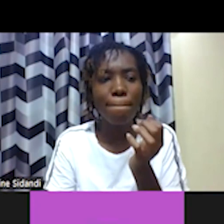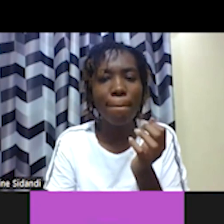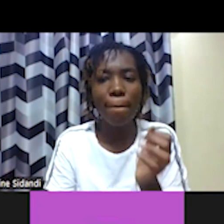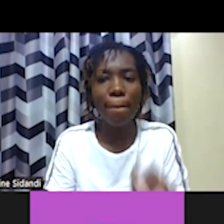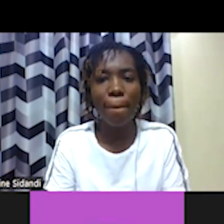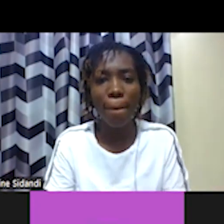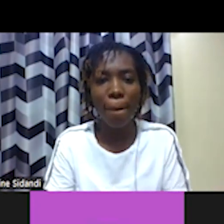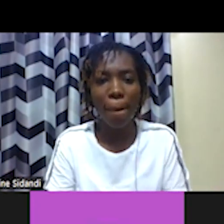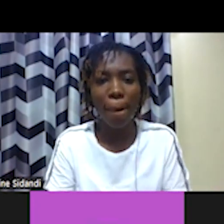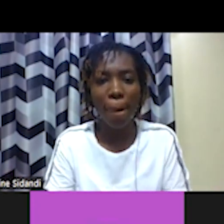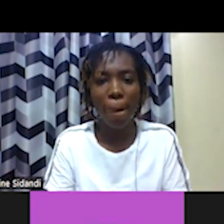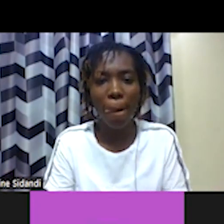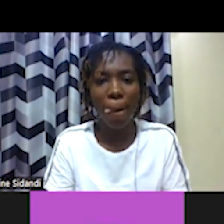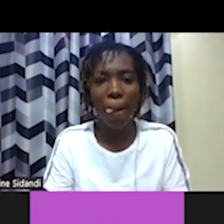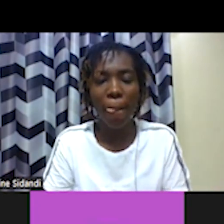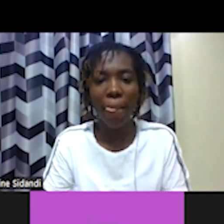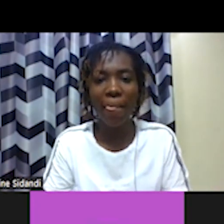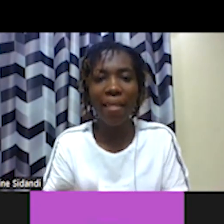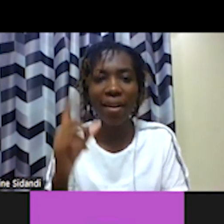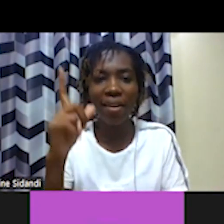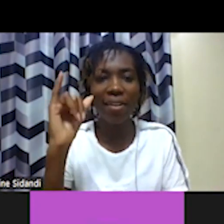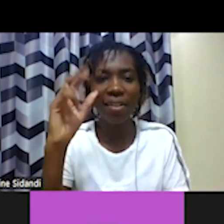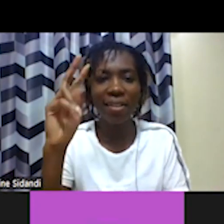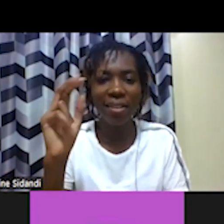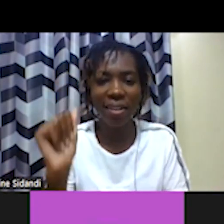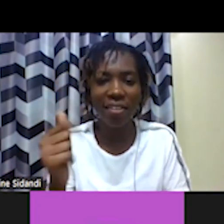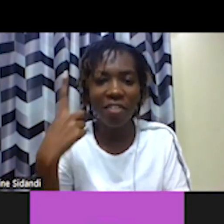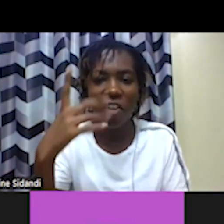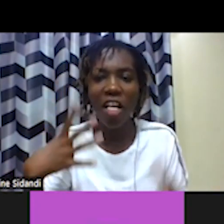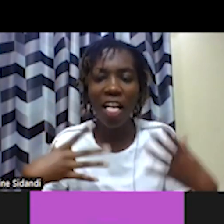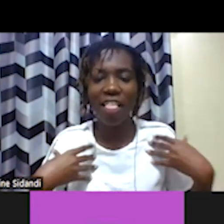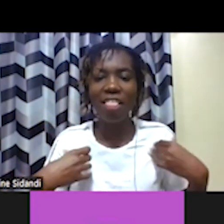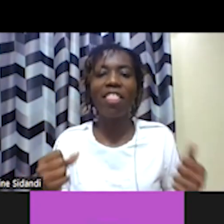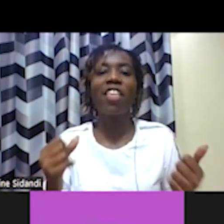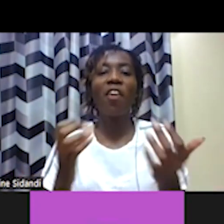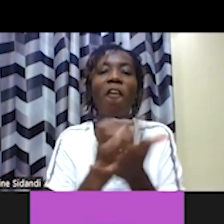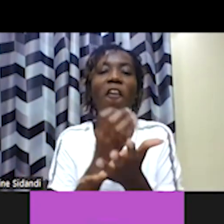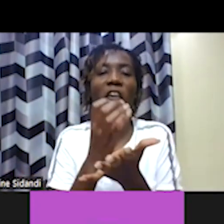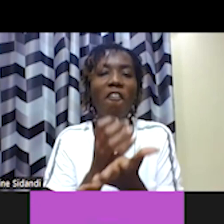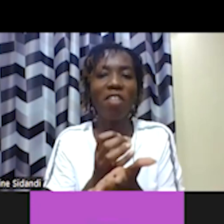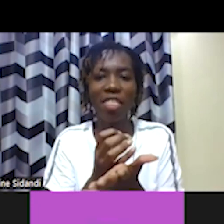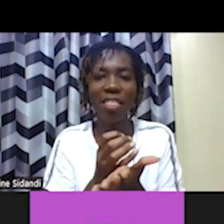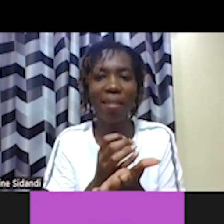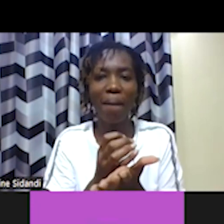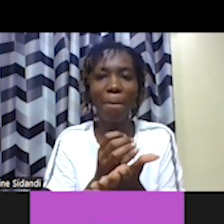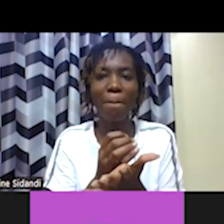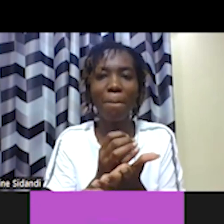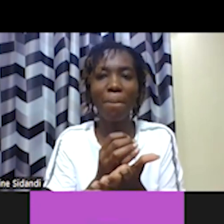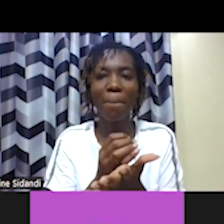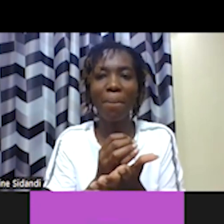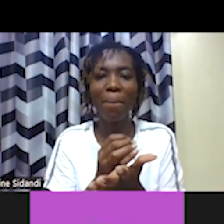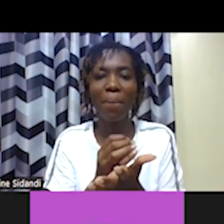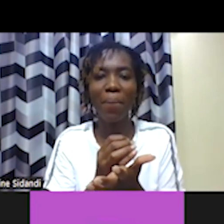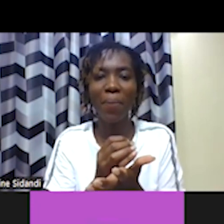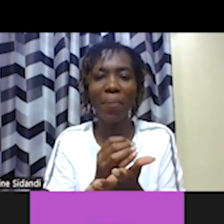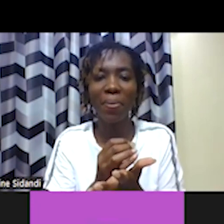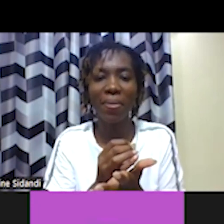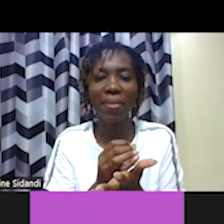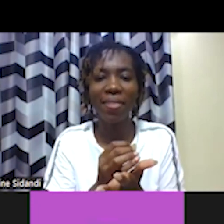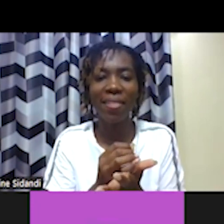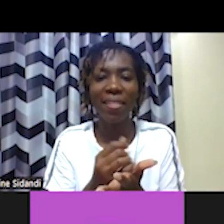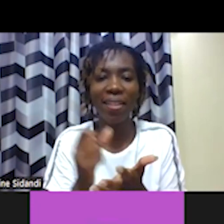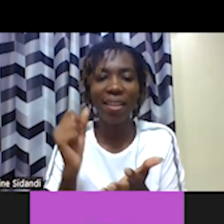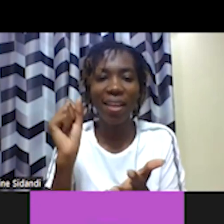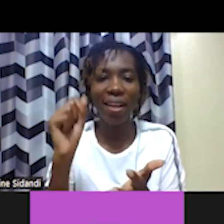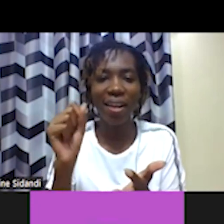Oh yeah, yes. Linah has put, yes, for healthy coffee. Oh, absolutely. Yes, yes. Yeah.